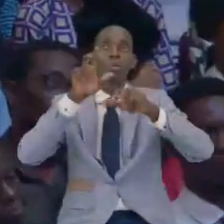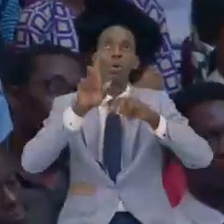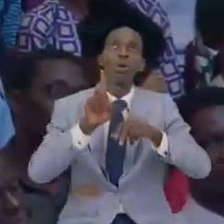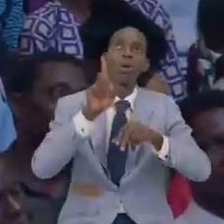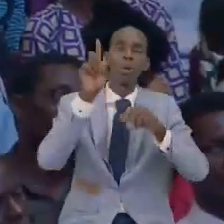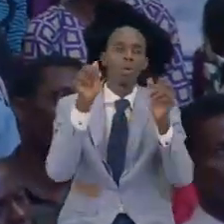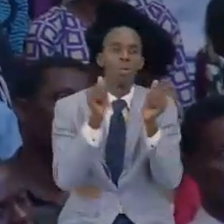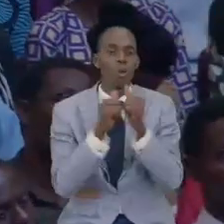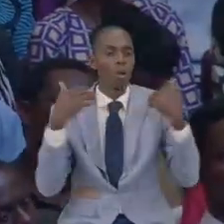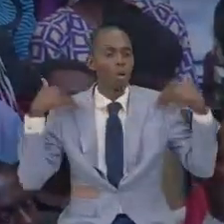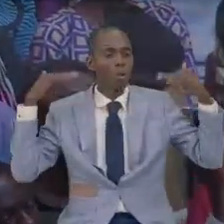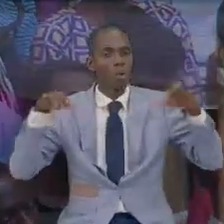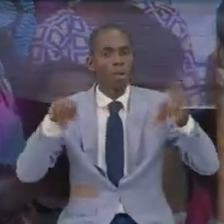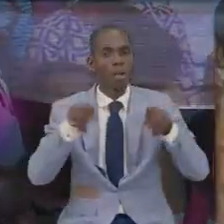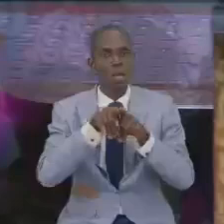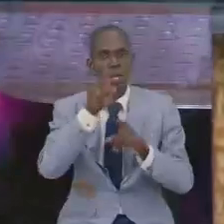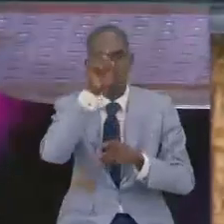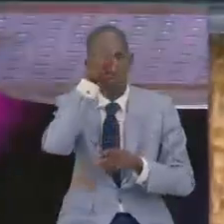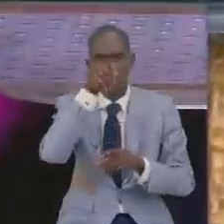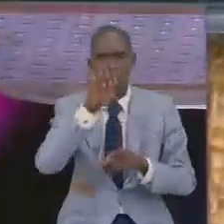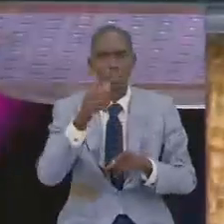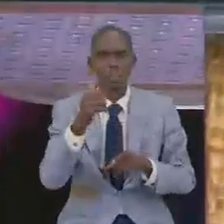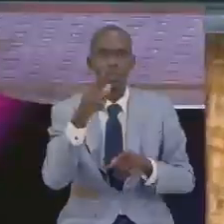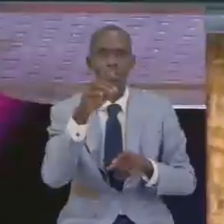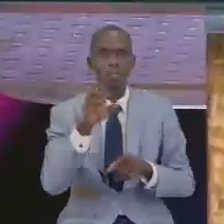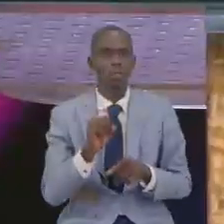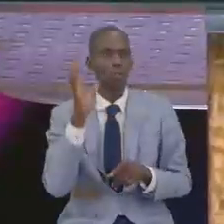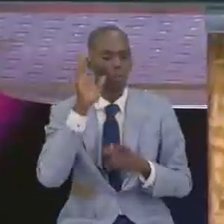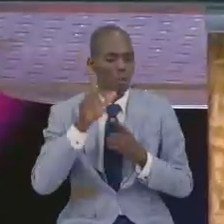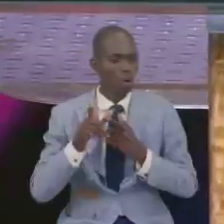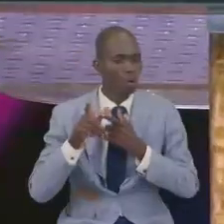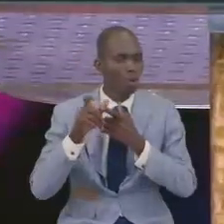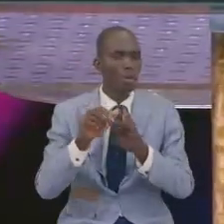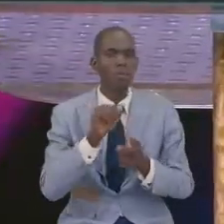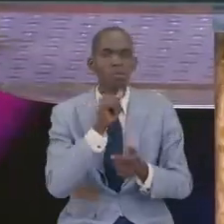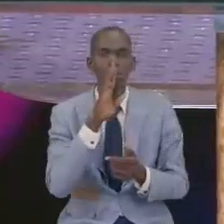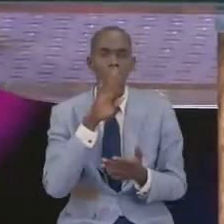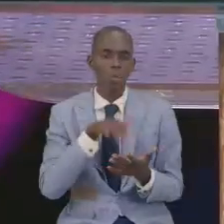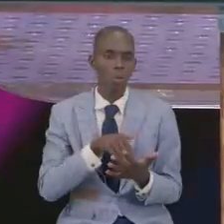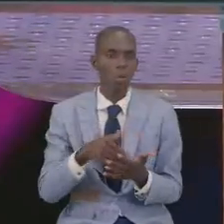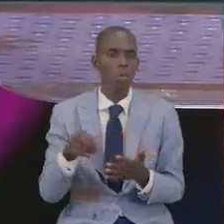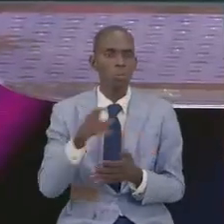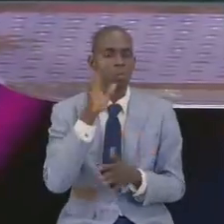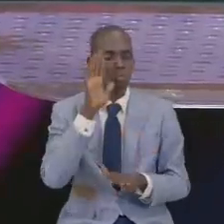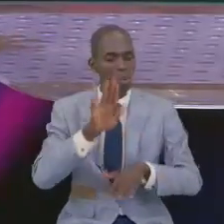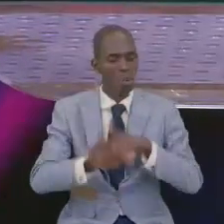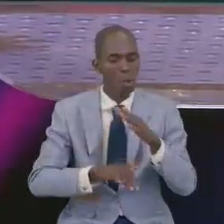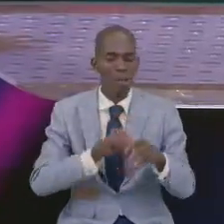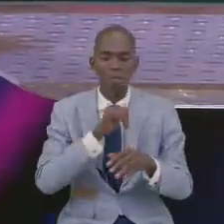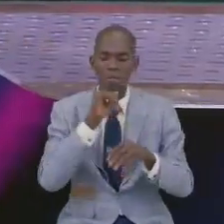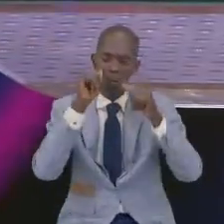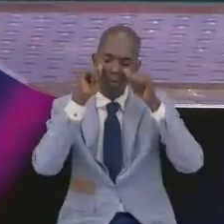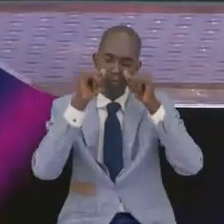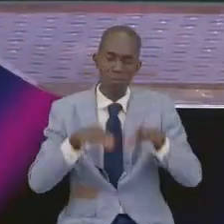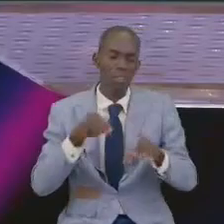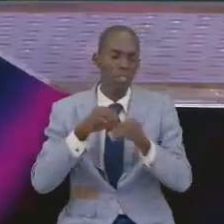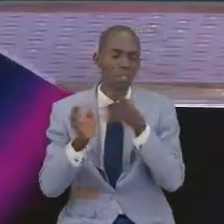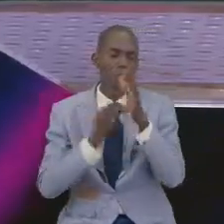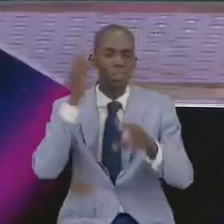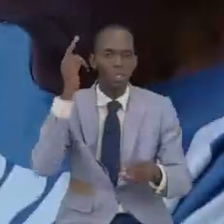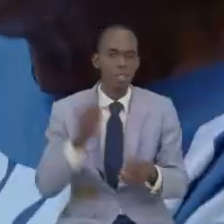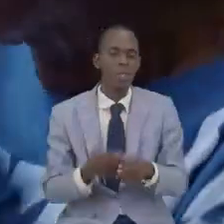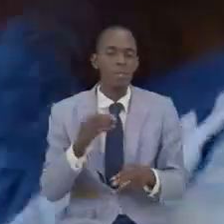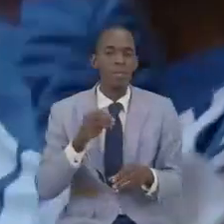as eagles. They shall run and not be weary, and they shall walk and they shall not faint. In Jesus' name,